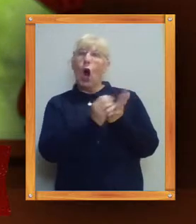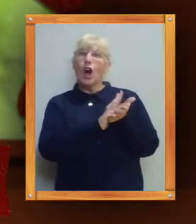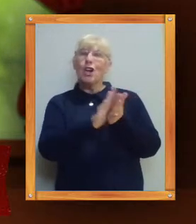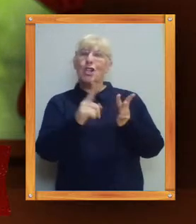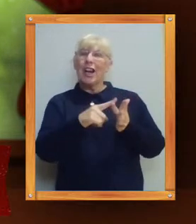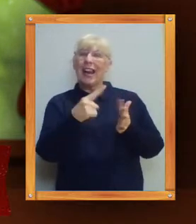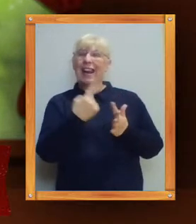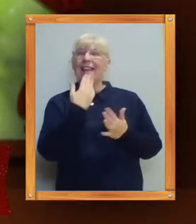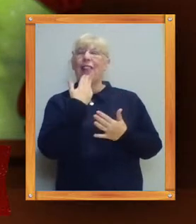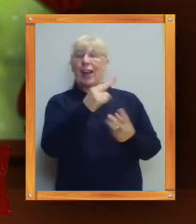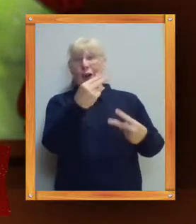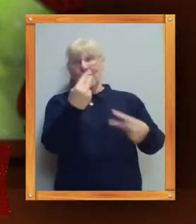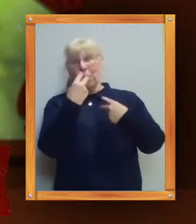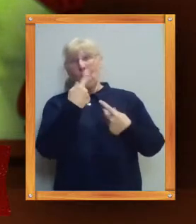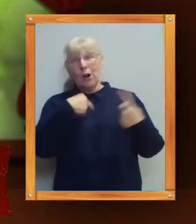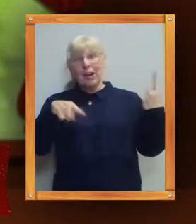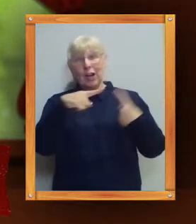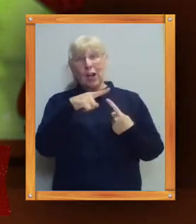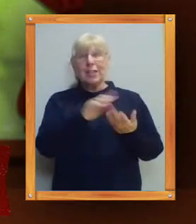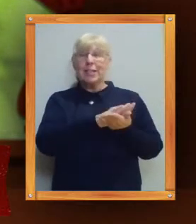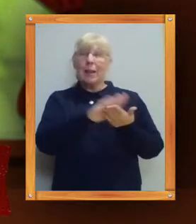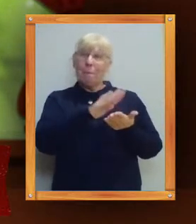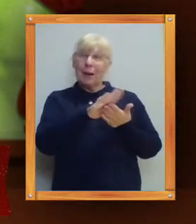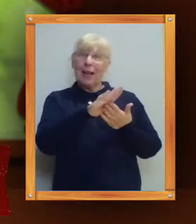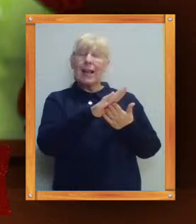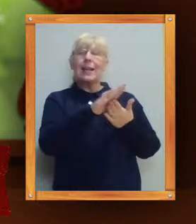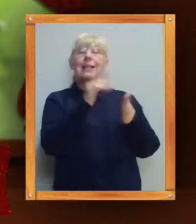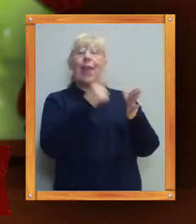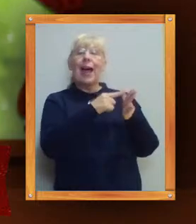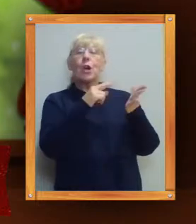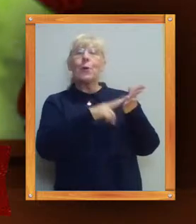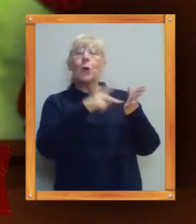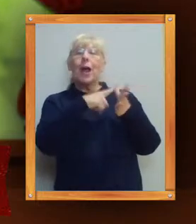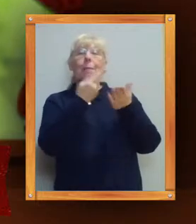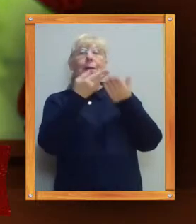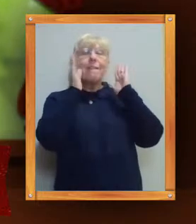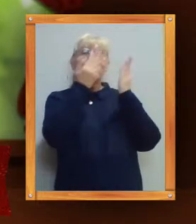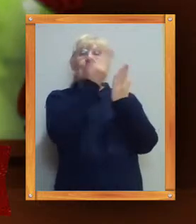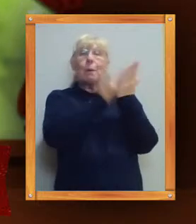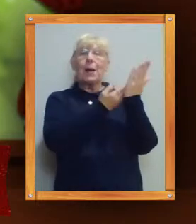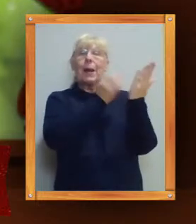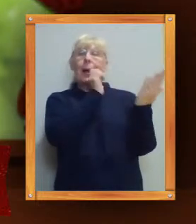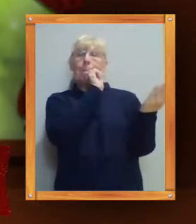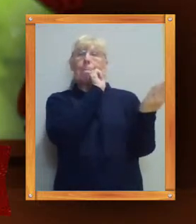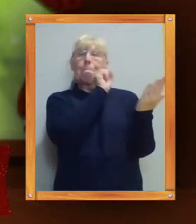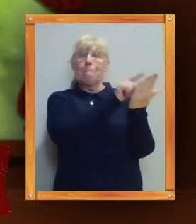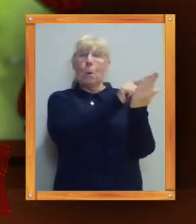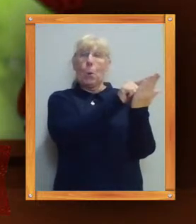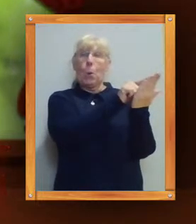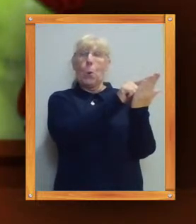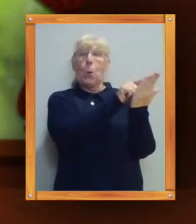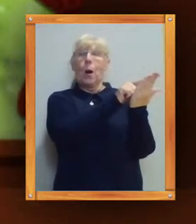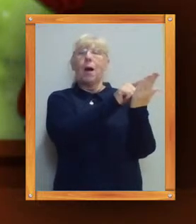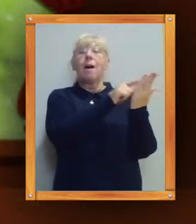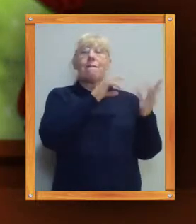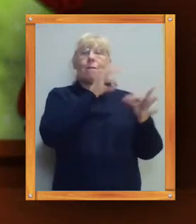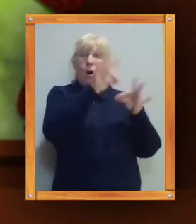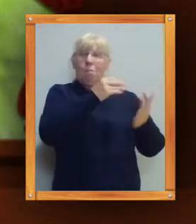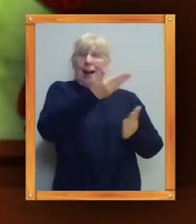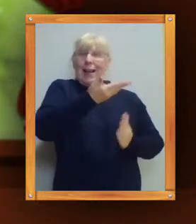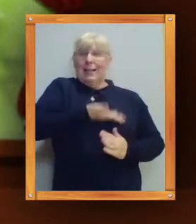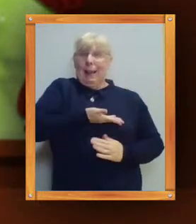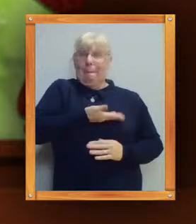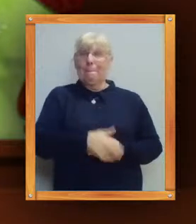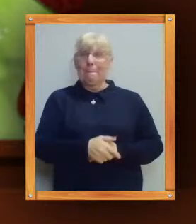And DM the Antrim and Newtownabbey Borough Council Facebook page just to claim your prize. Well done. We'll have more instant winners a little bit later